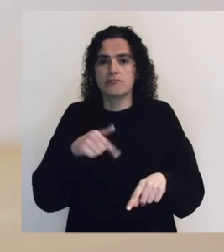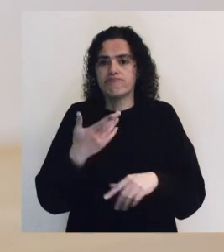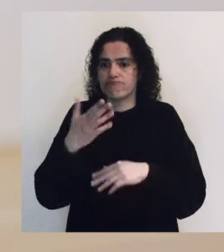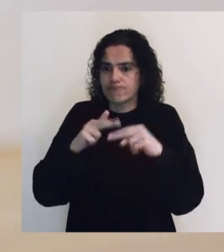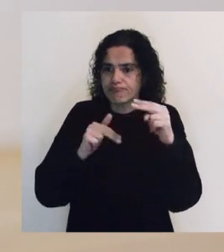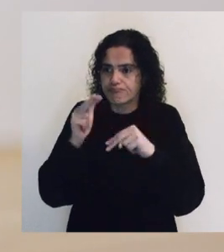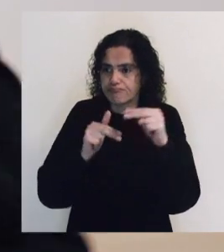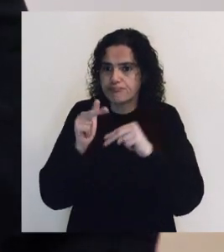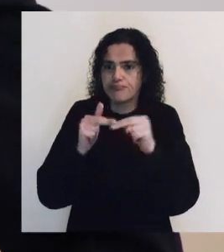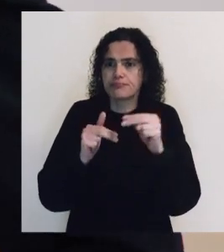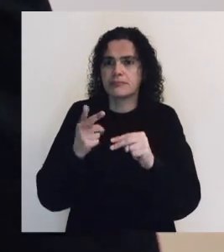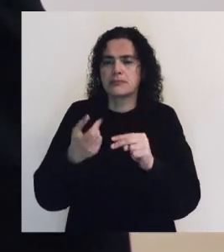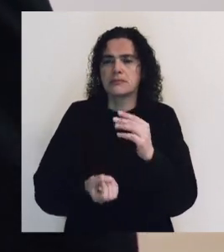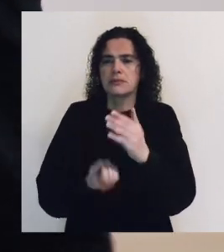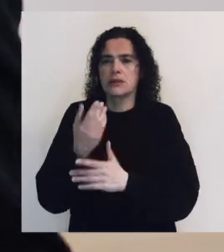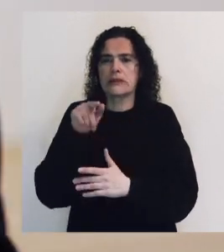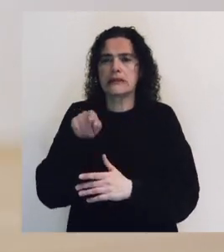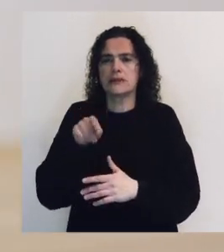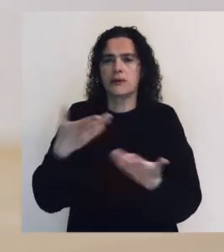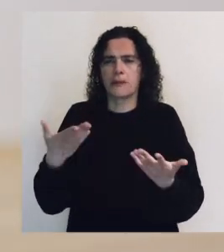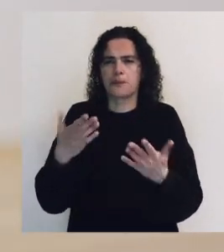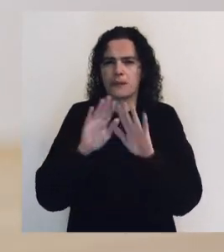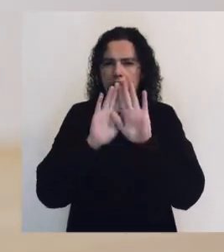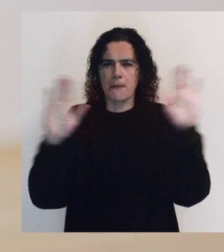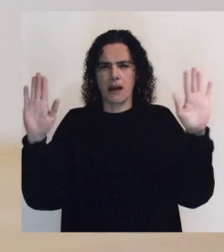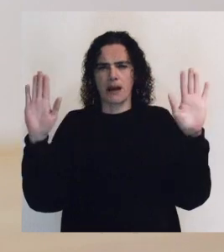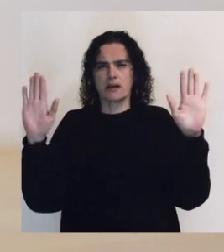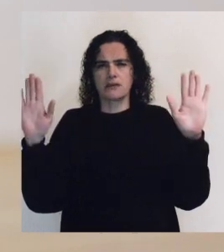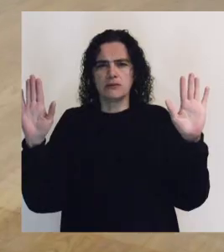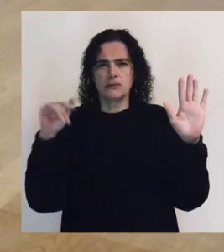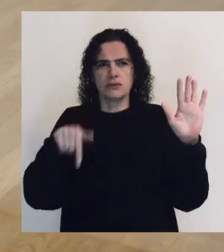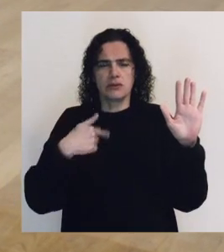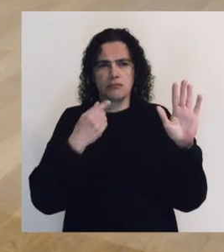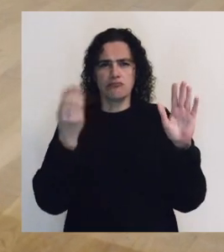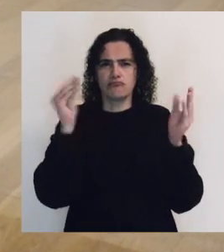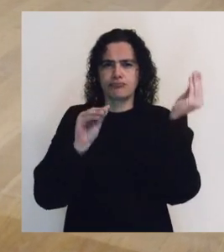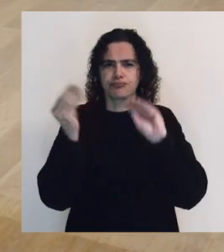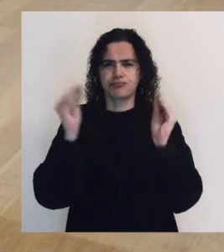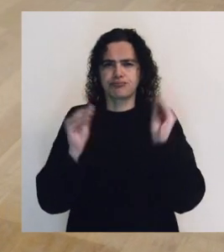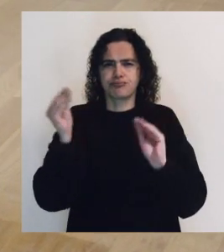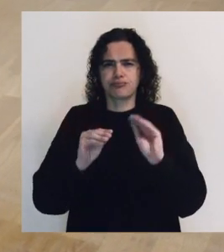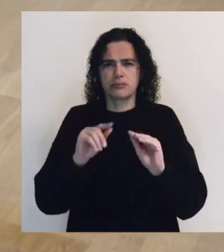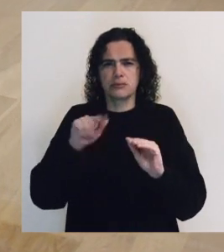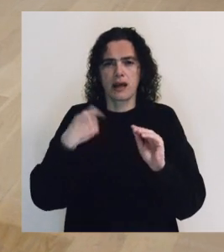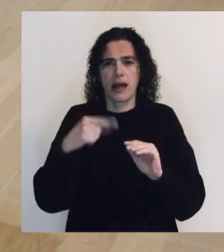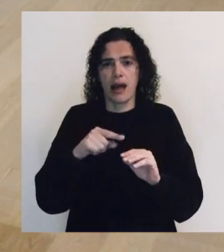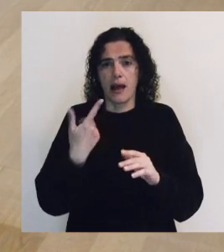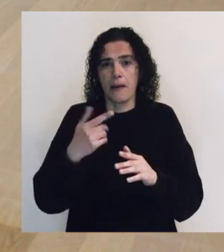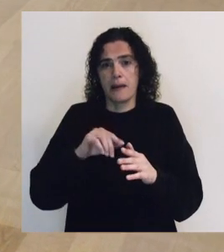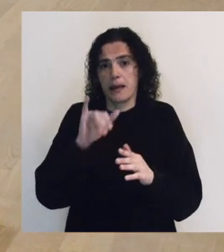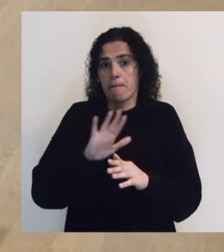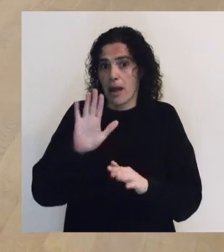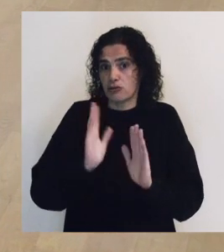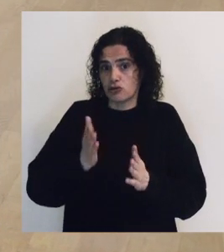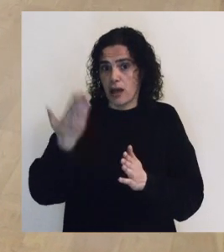Mark built up, create this palimpsest, this covering over an